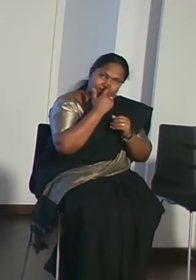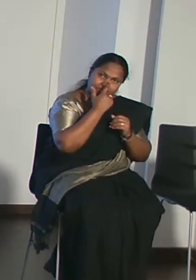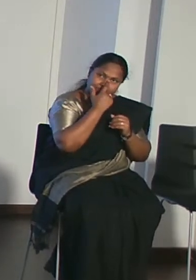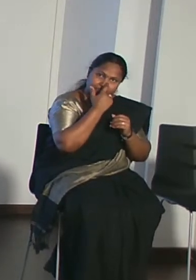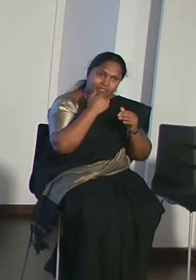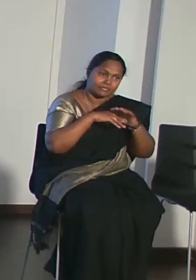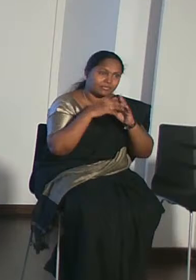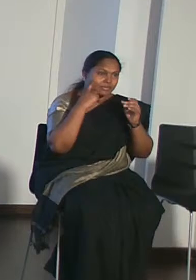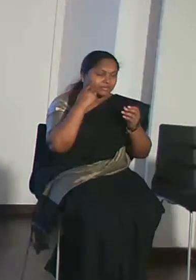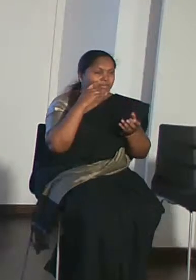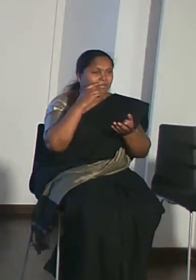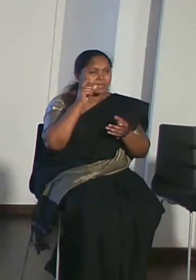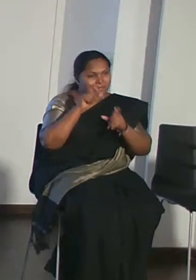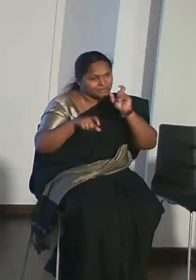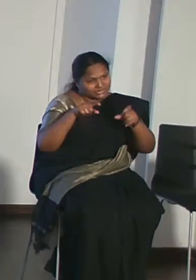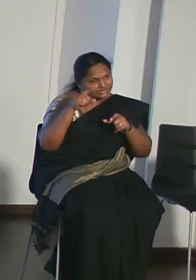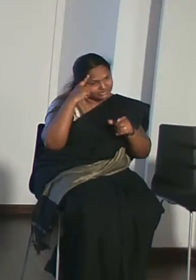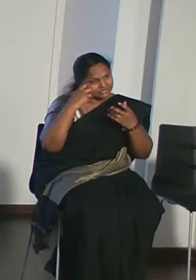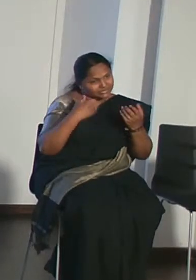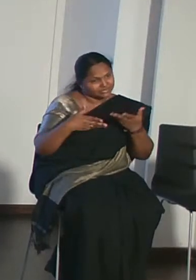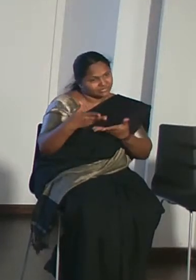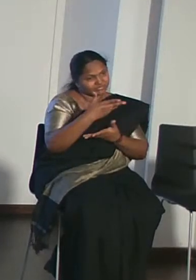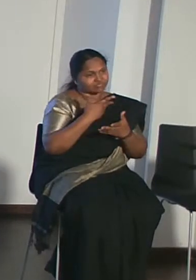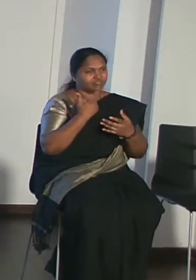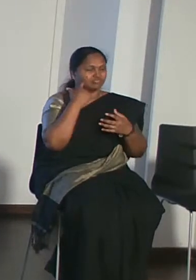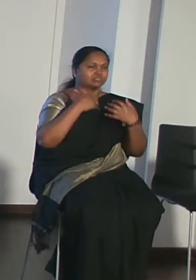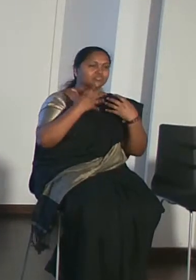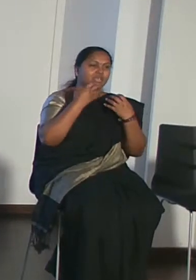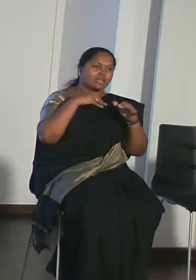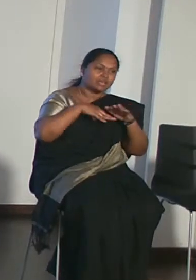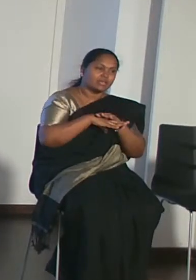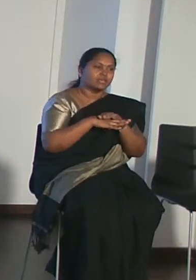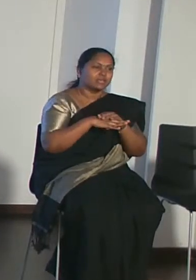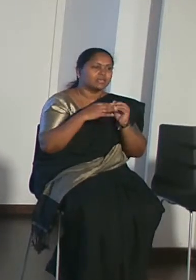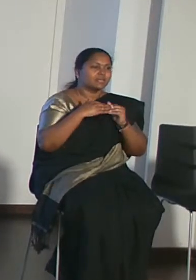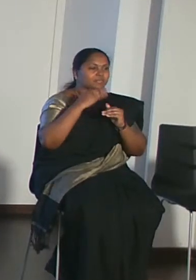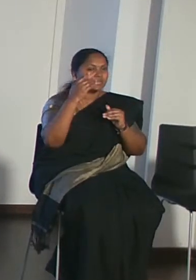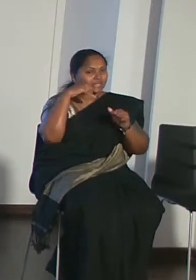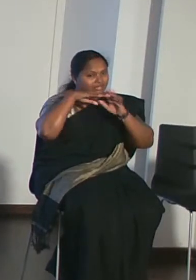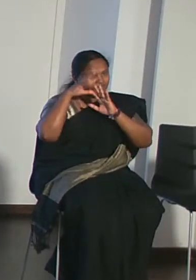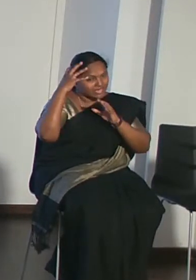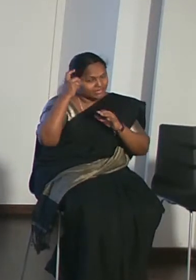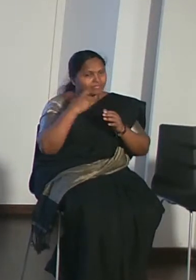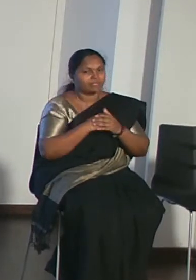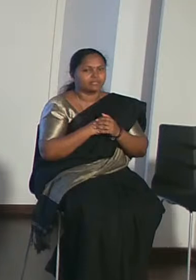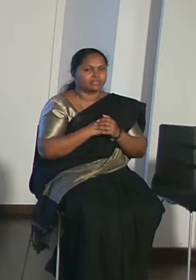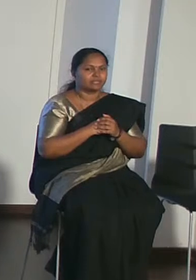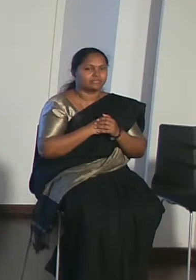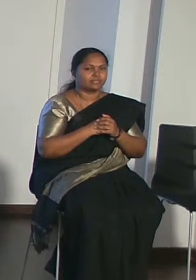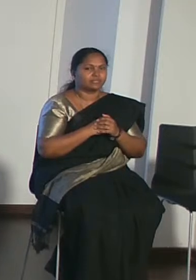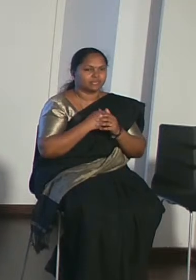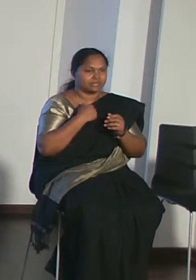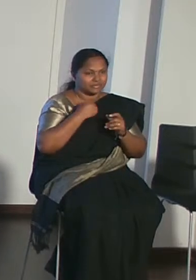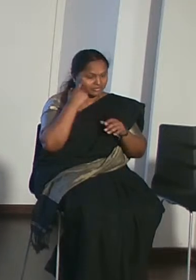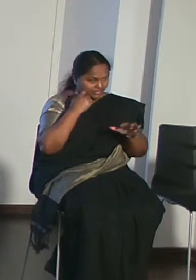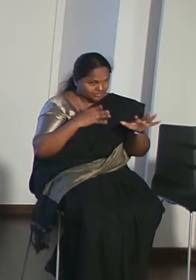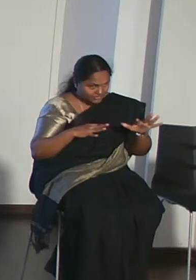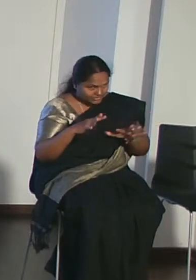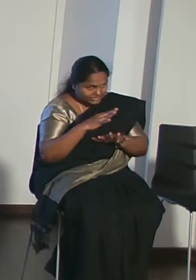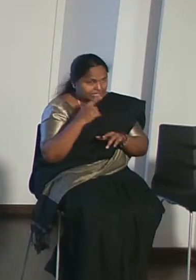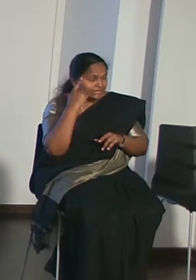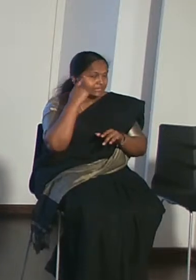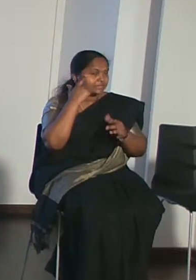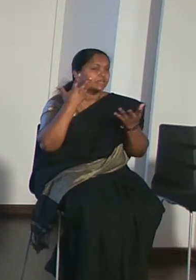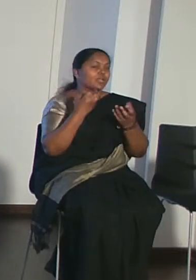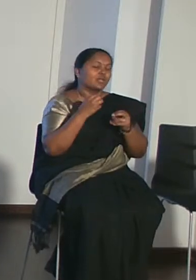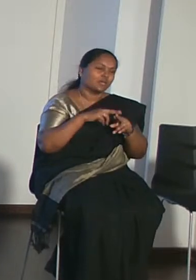normal person's thinking. Even being a curator is beyond that. So that's what we've primarily been thinking